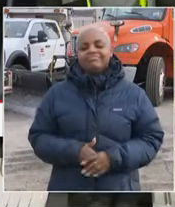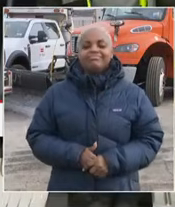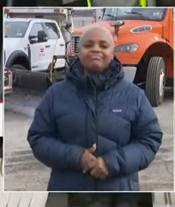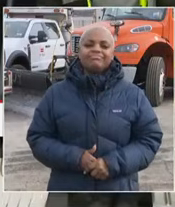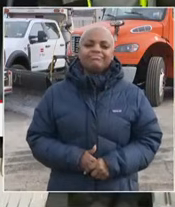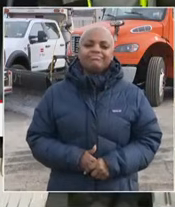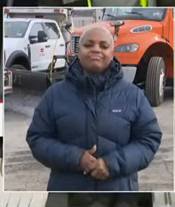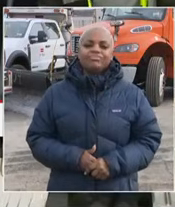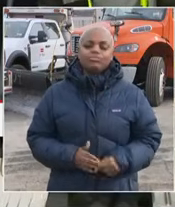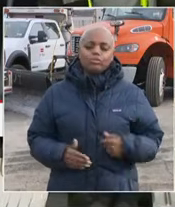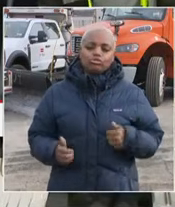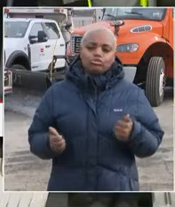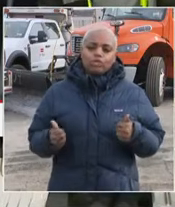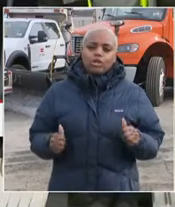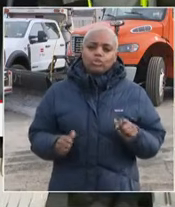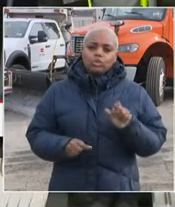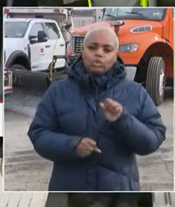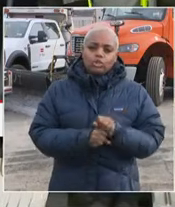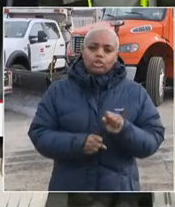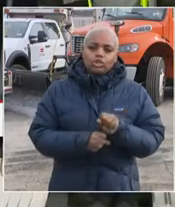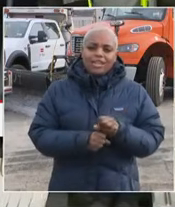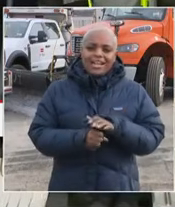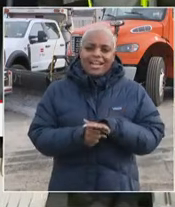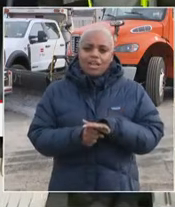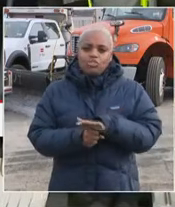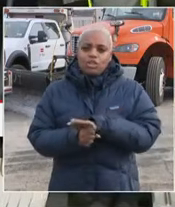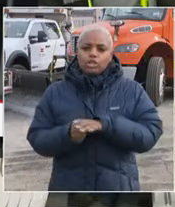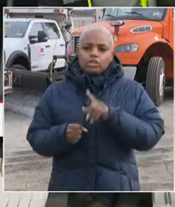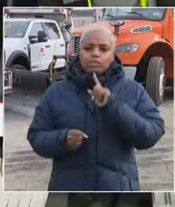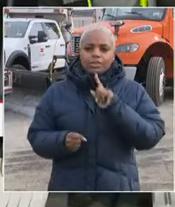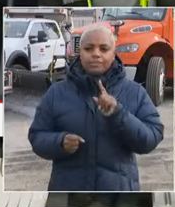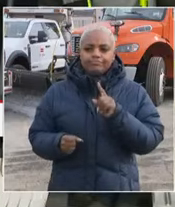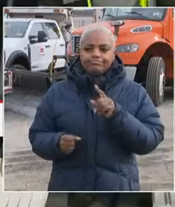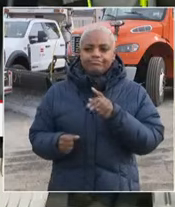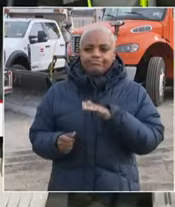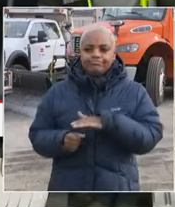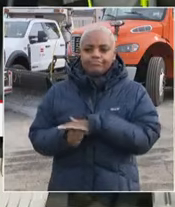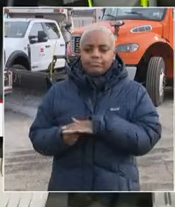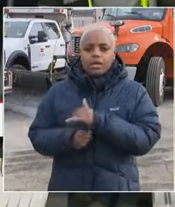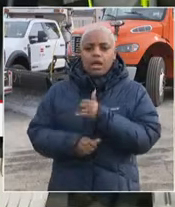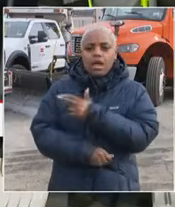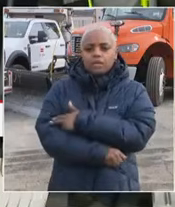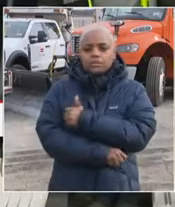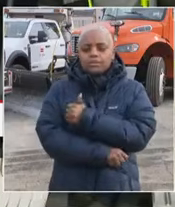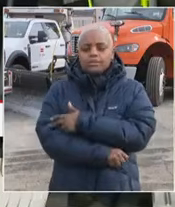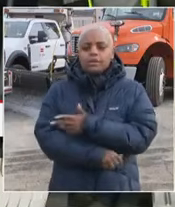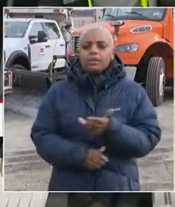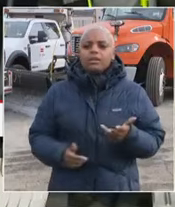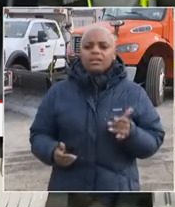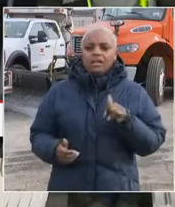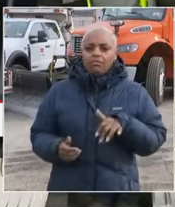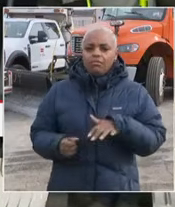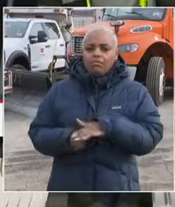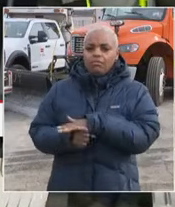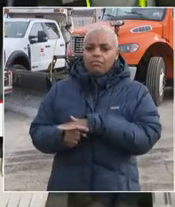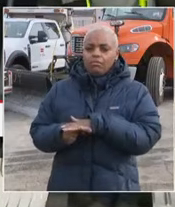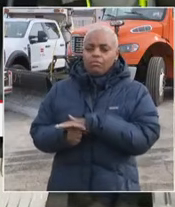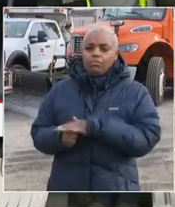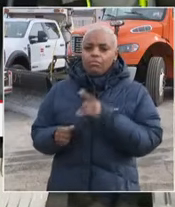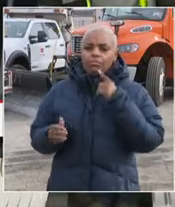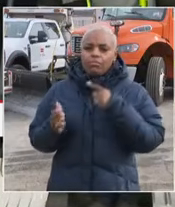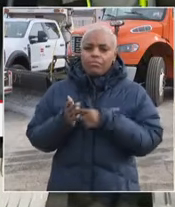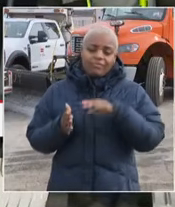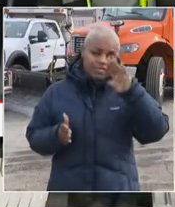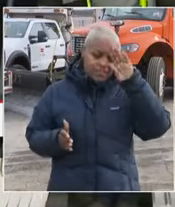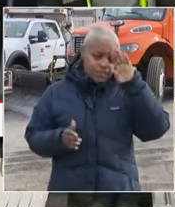critical staff, hospitals, grocery stores, things of that nature. And we'll work really closely with HCMA and all of our other regional partners to try to get people